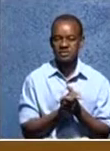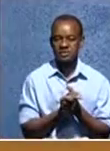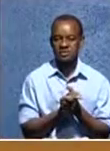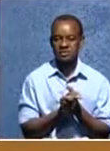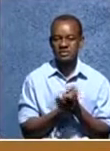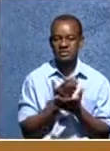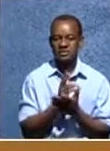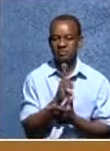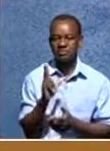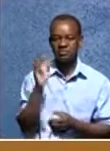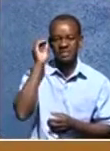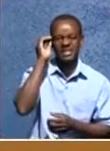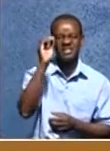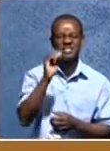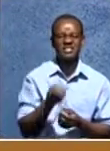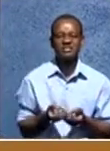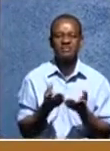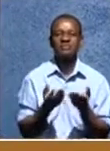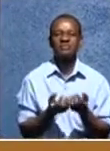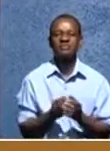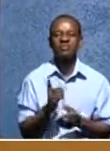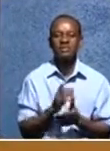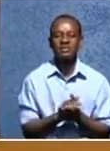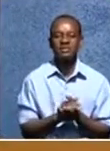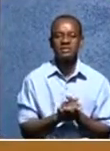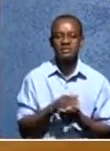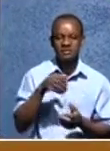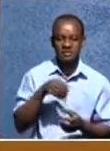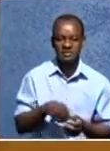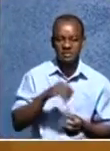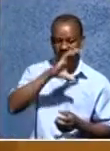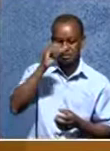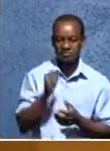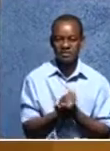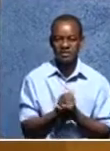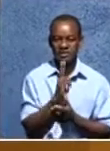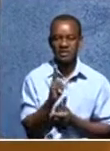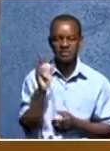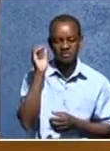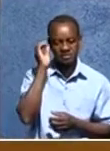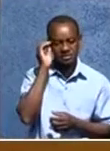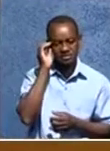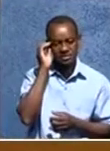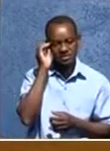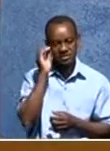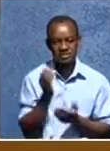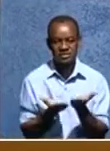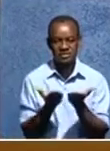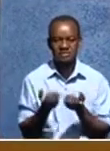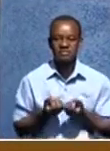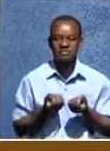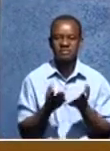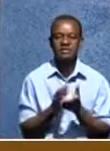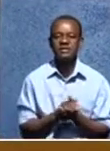offer. South Africa, people are much more in tune with regards to service delivery. There's much more competition there.